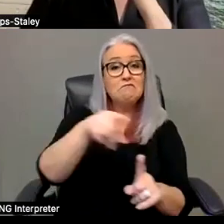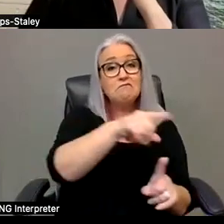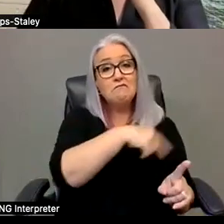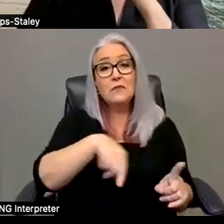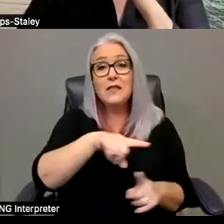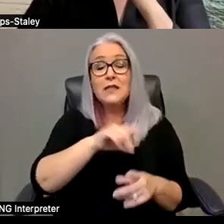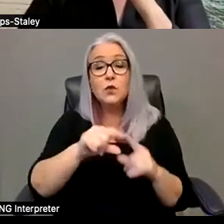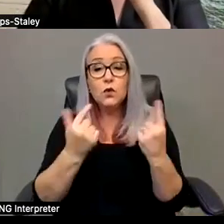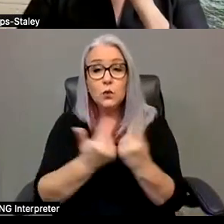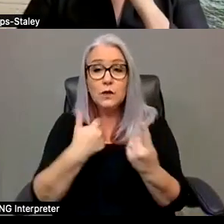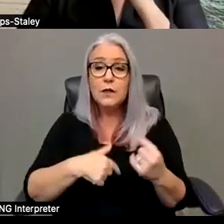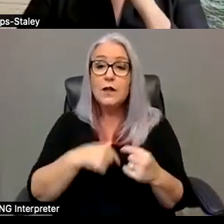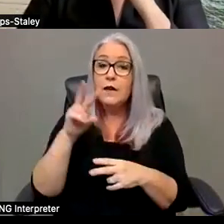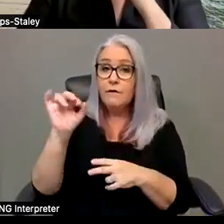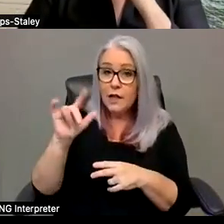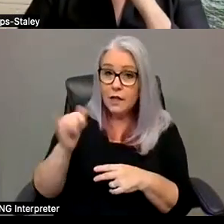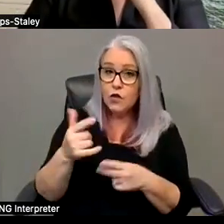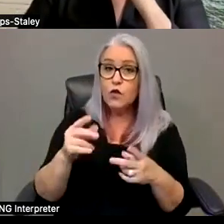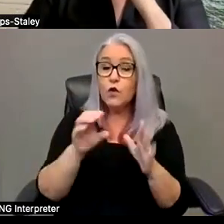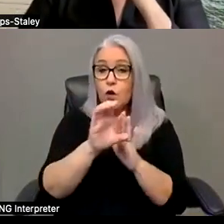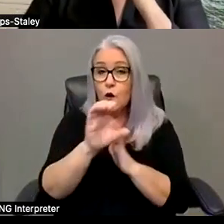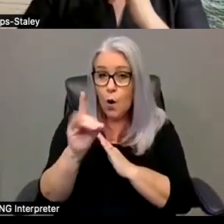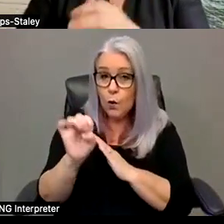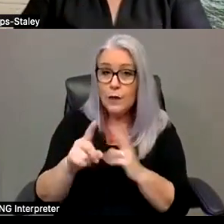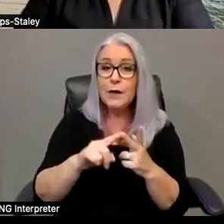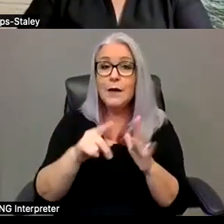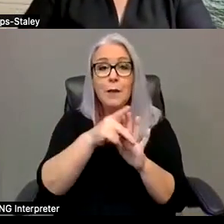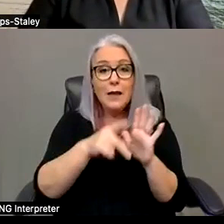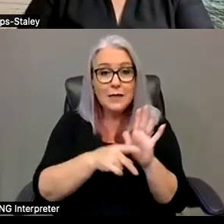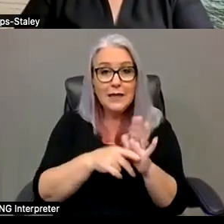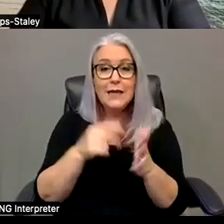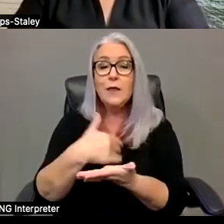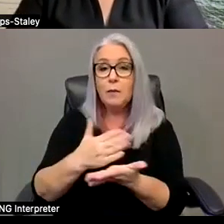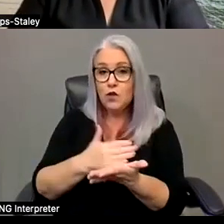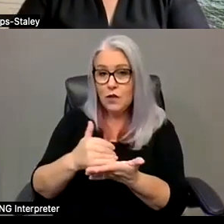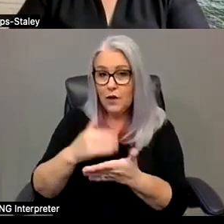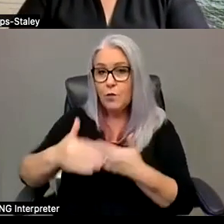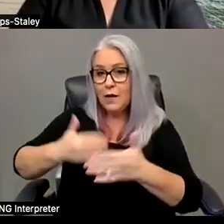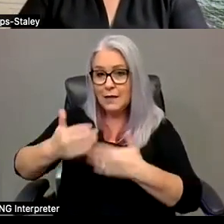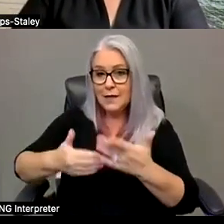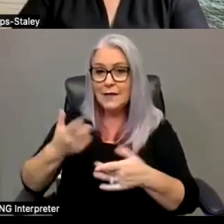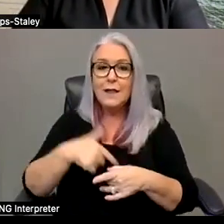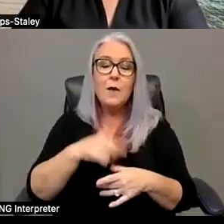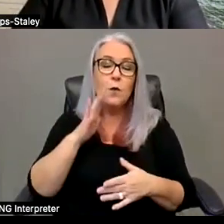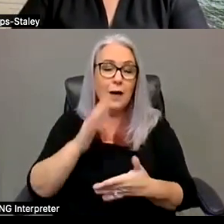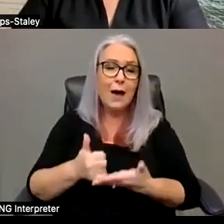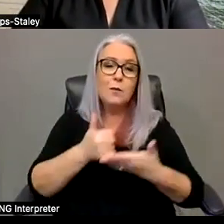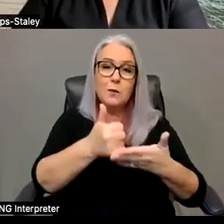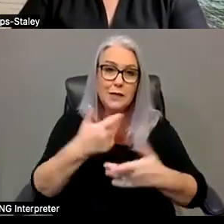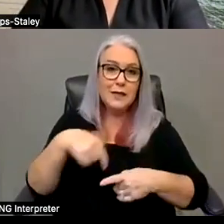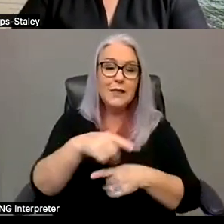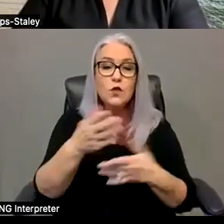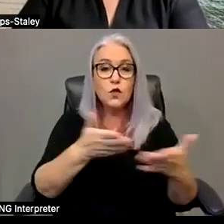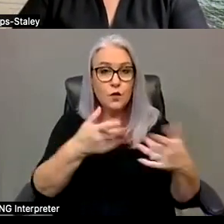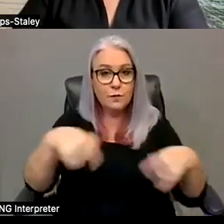village code, numerous village policies, and the overall budgetary process, all of which has helped me serve the village. As a member of the